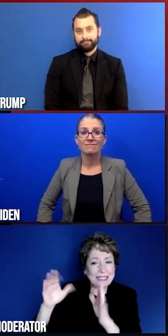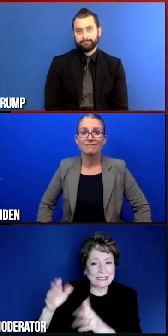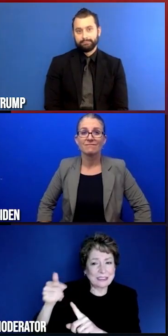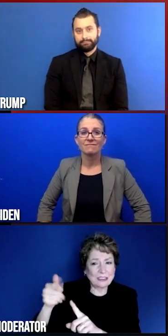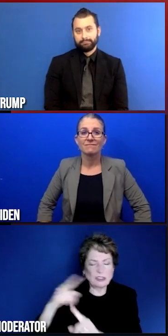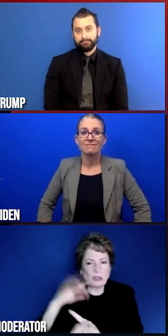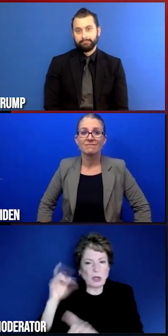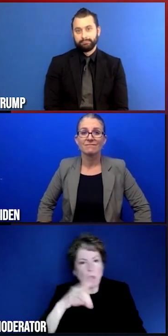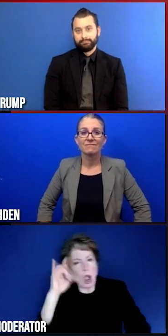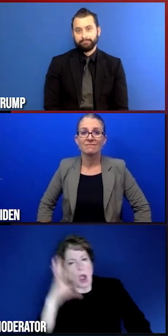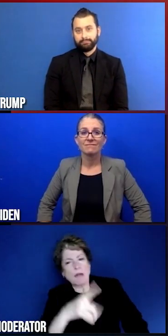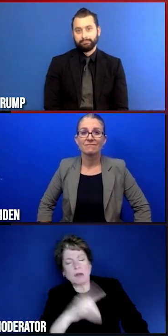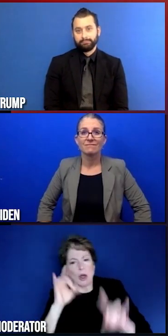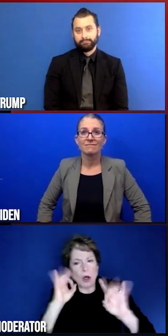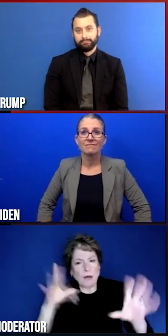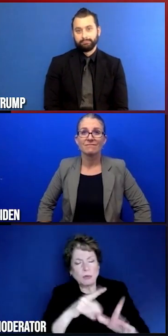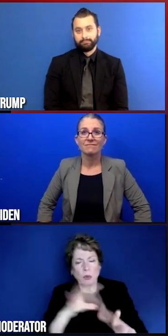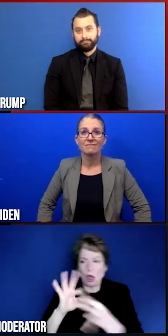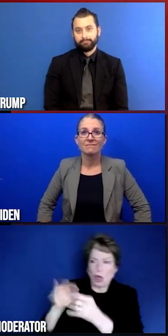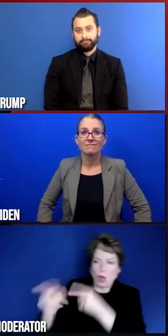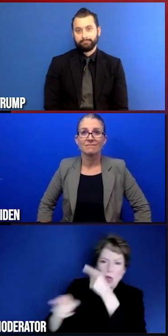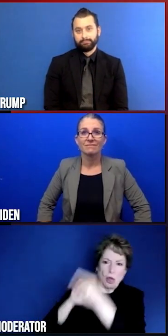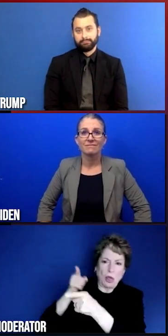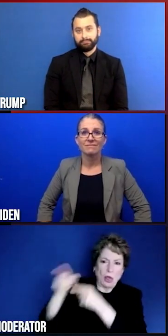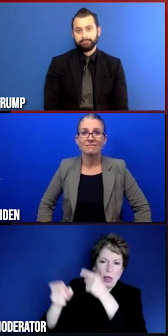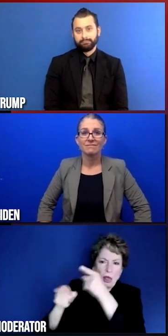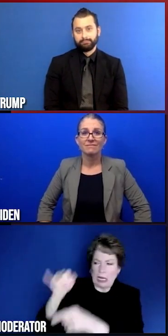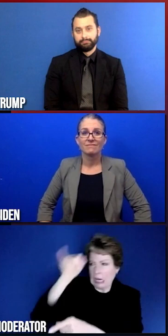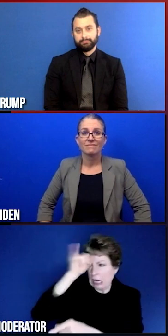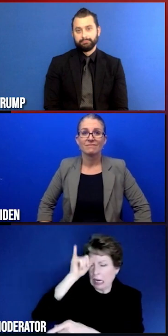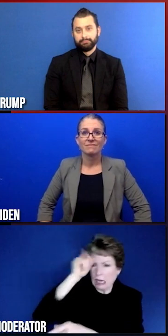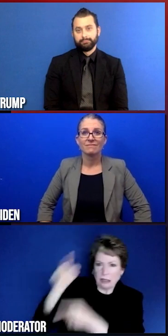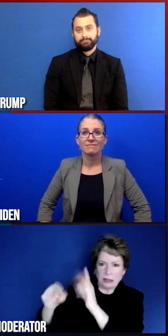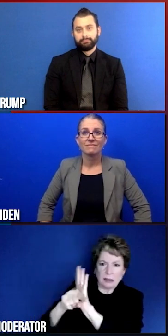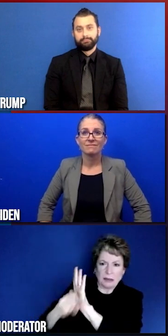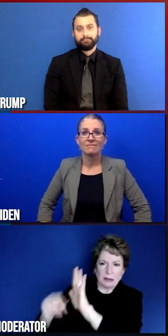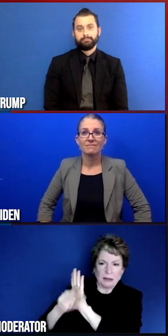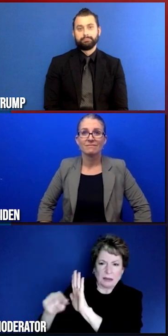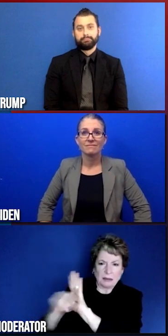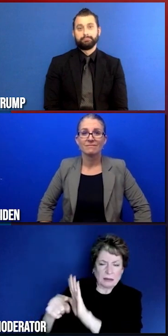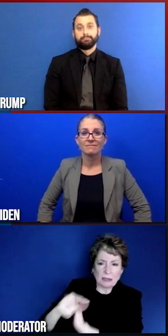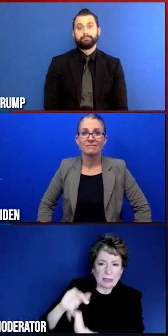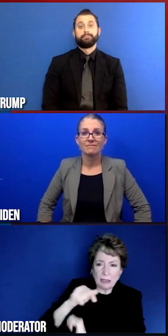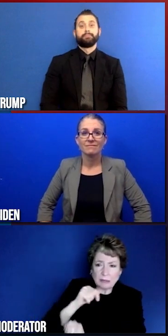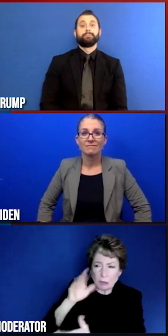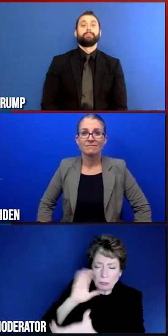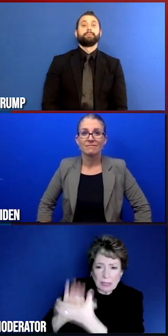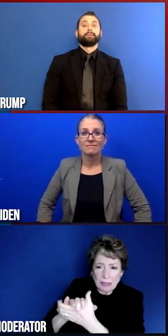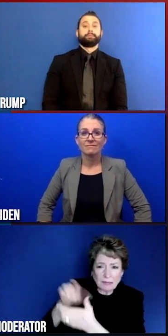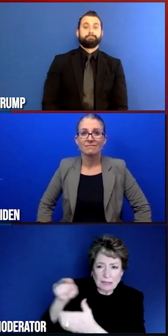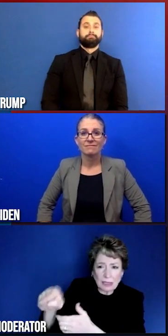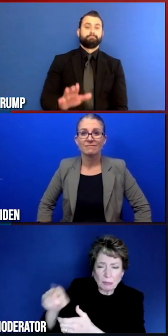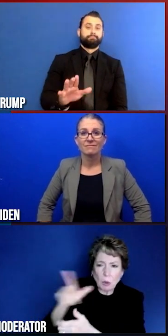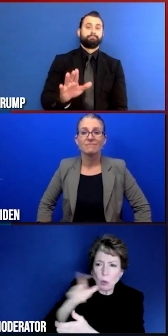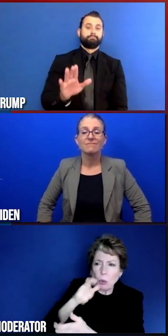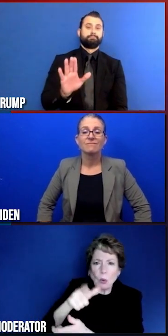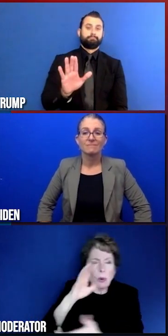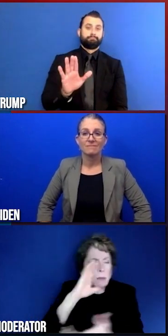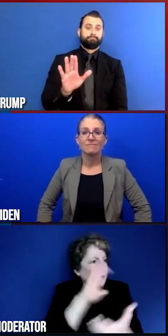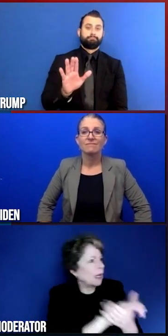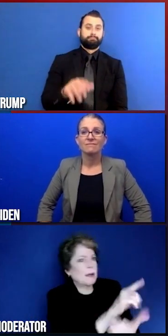quote, idiots. If you're not listening to them, who are you listening to as you fight this? I'm listening to all of them, including Anthony. I get along very well with Anthony.